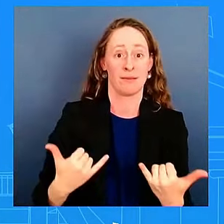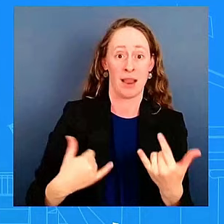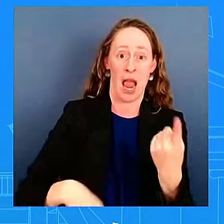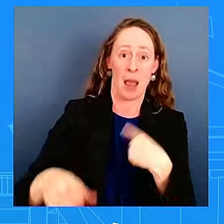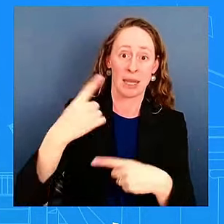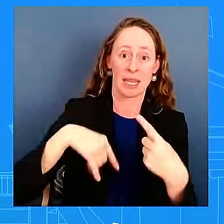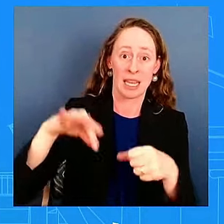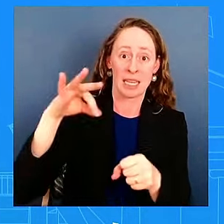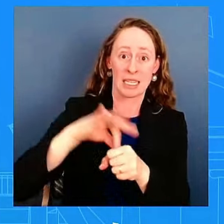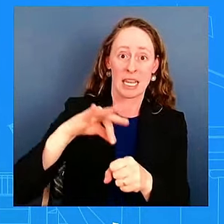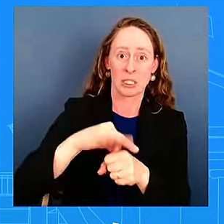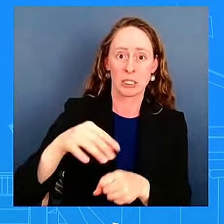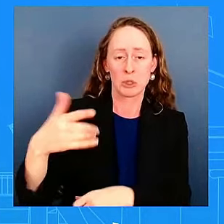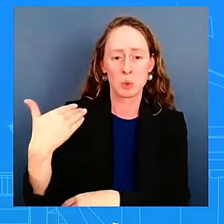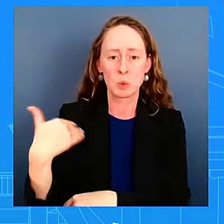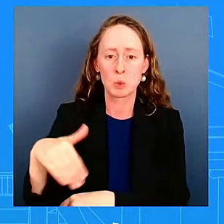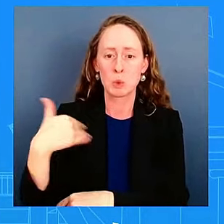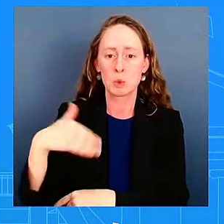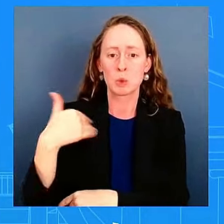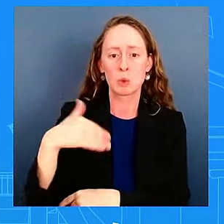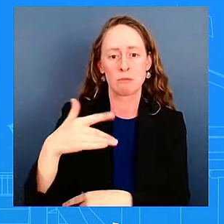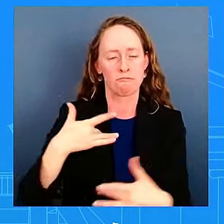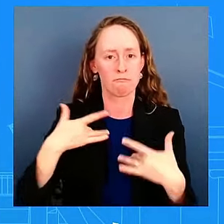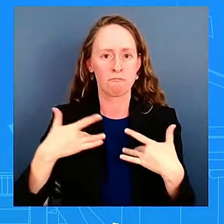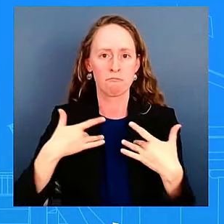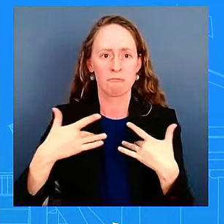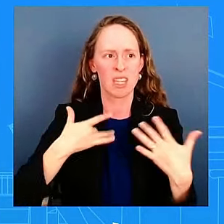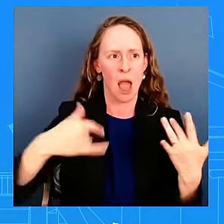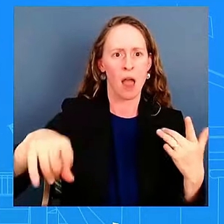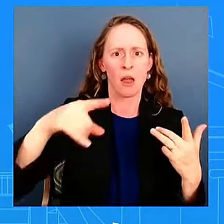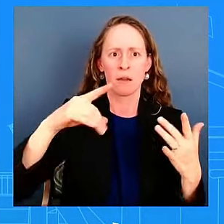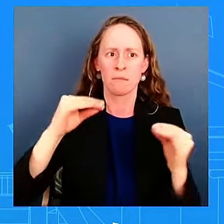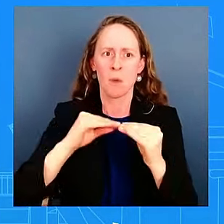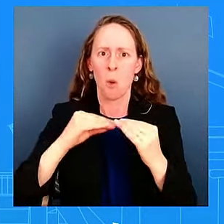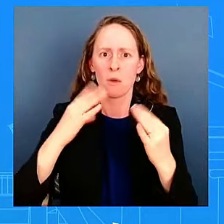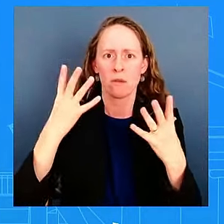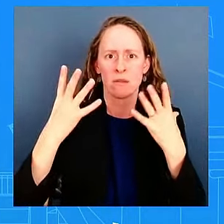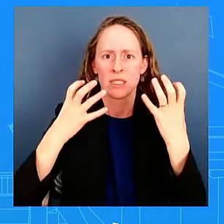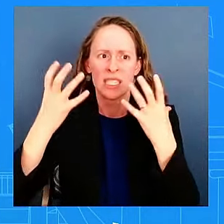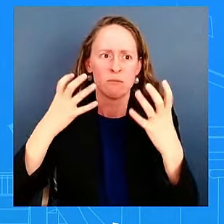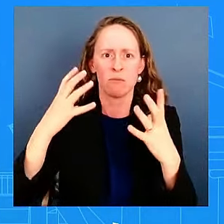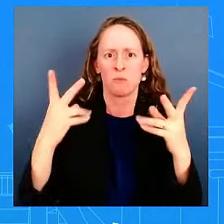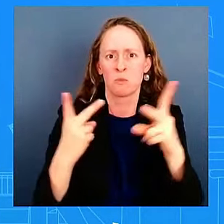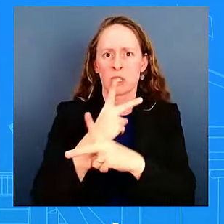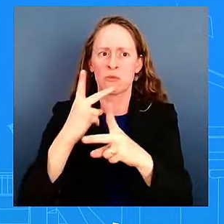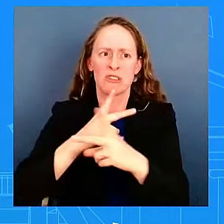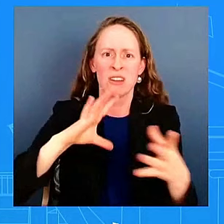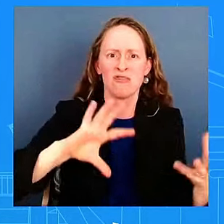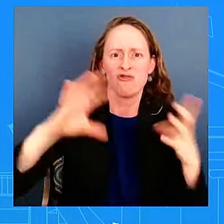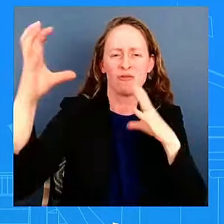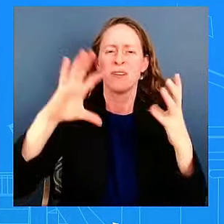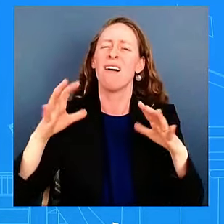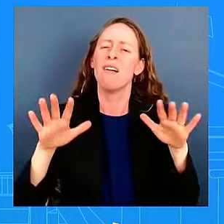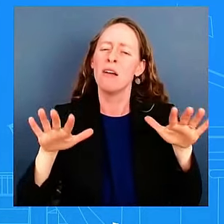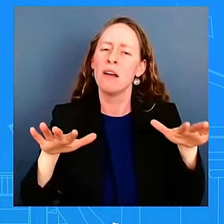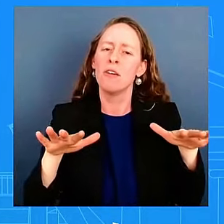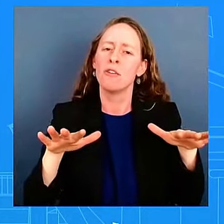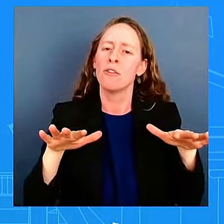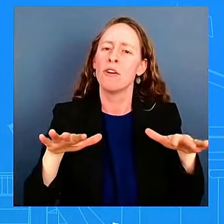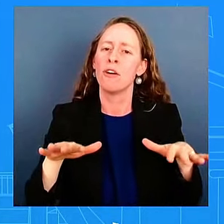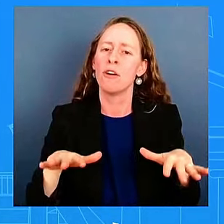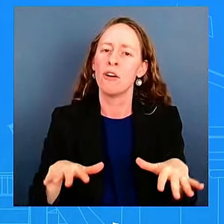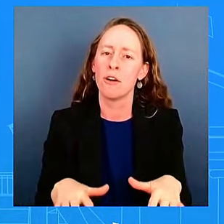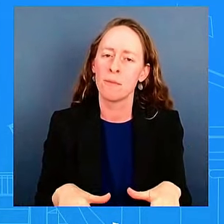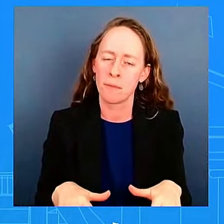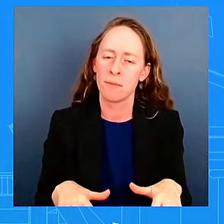temperature down. He wants to lower the temperature. It is important that we do that, and it is a moment that we come together, and that is